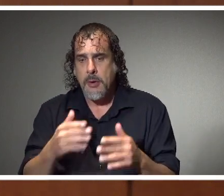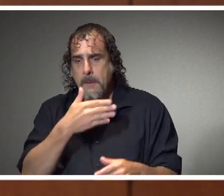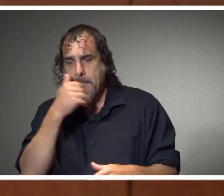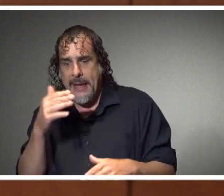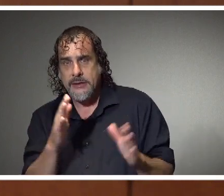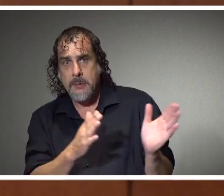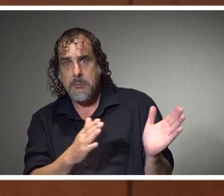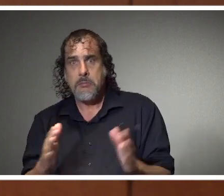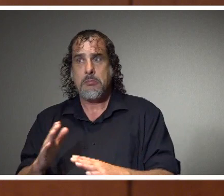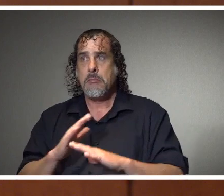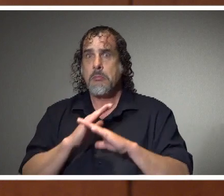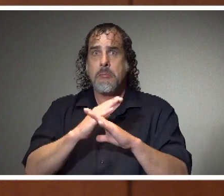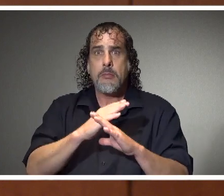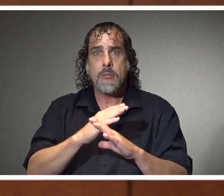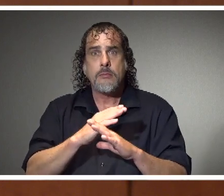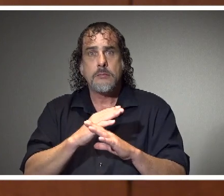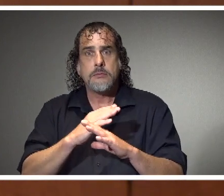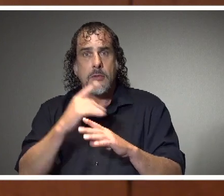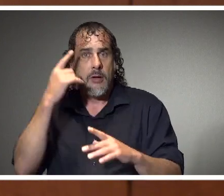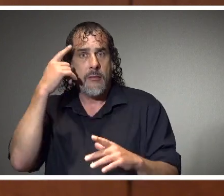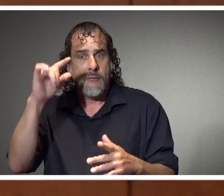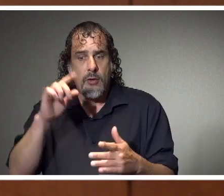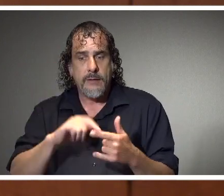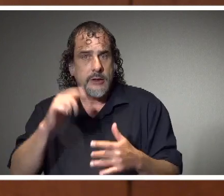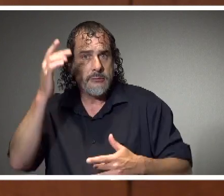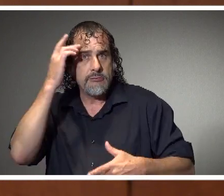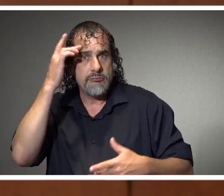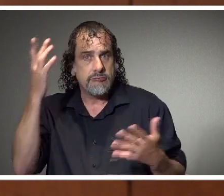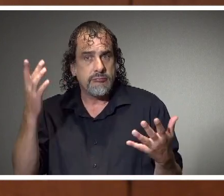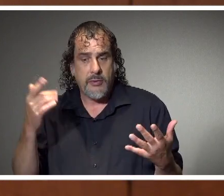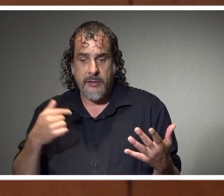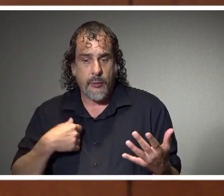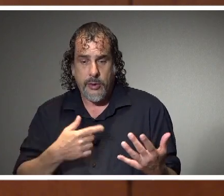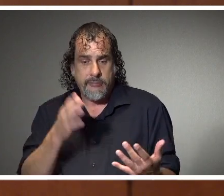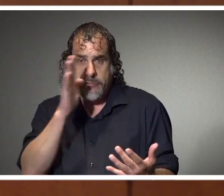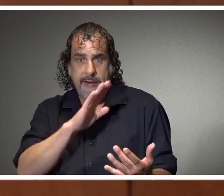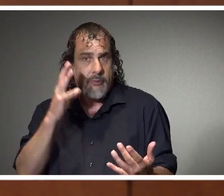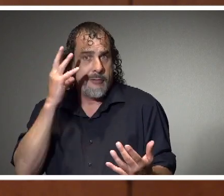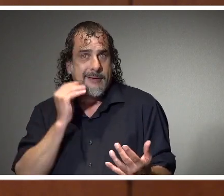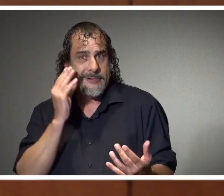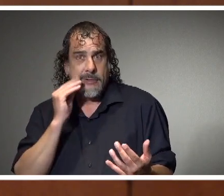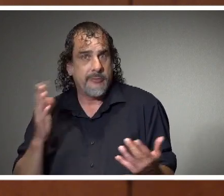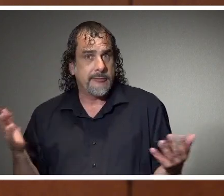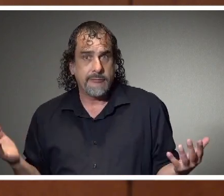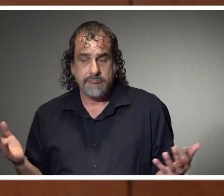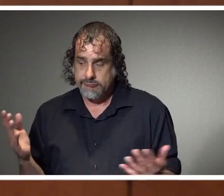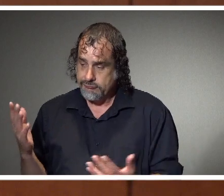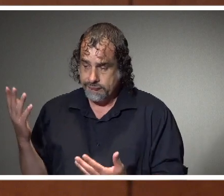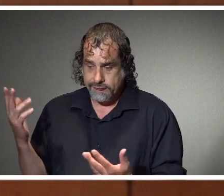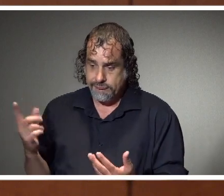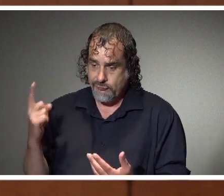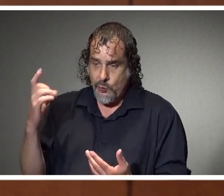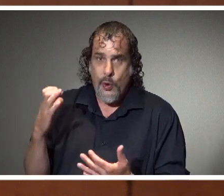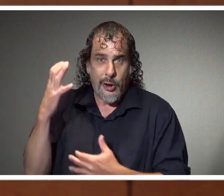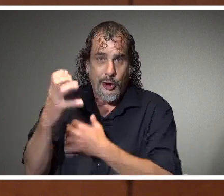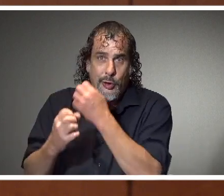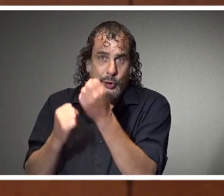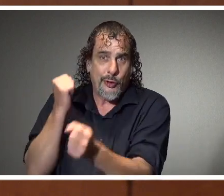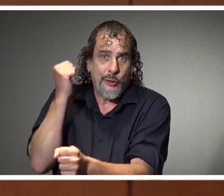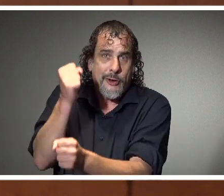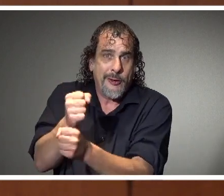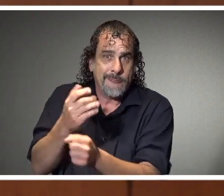is possible for this pandemic, the likes of which we haven't seen in this nation in well over 100